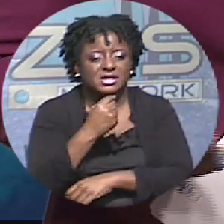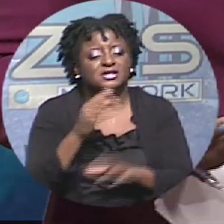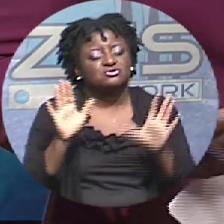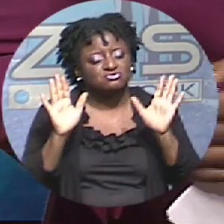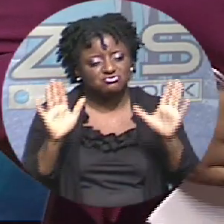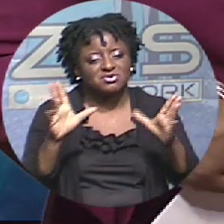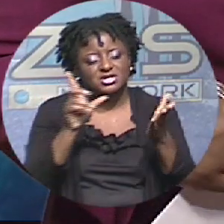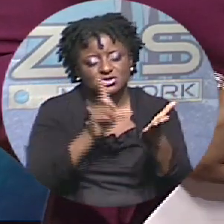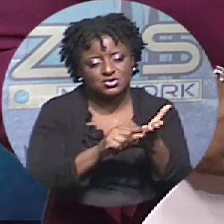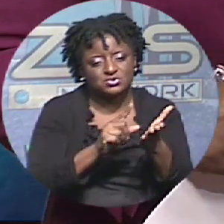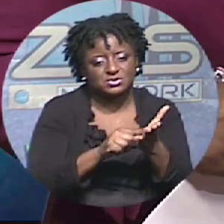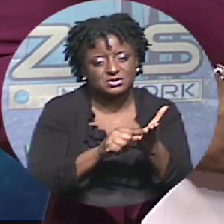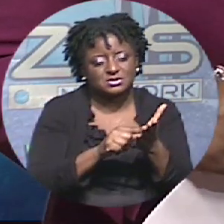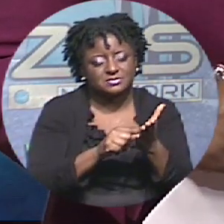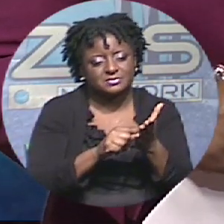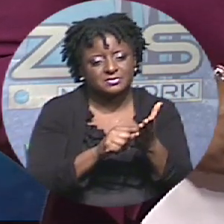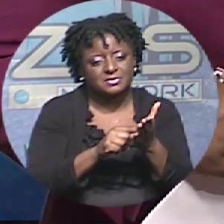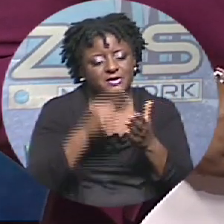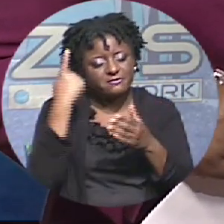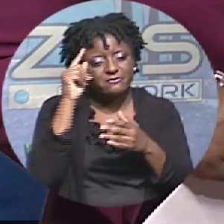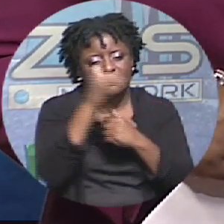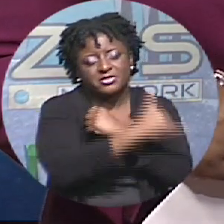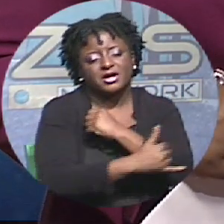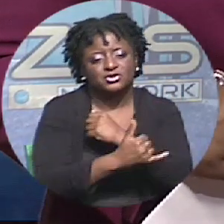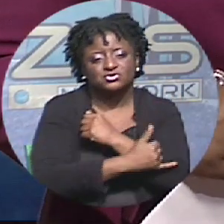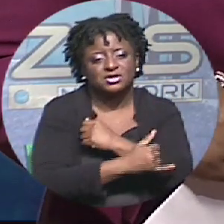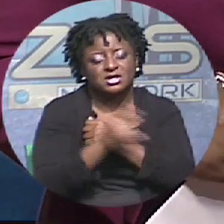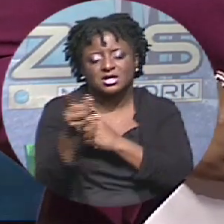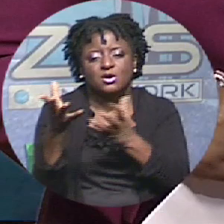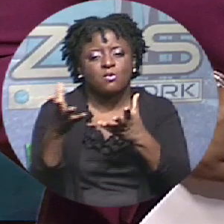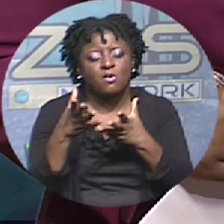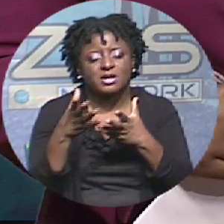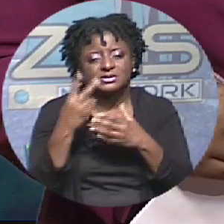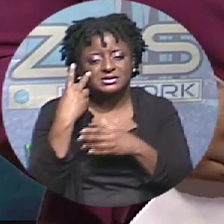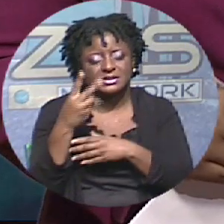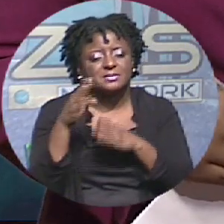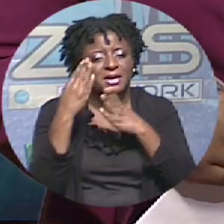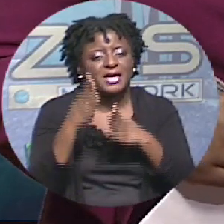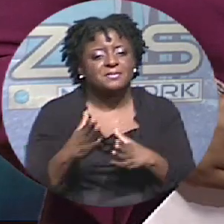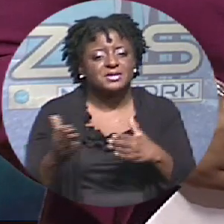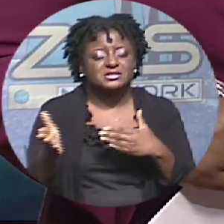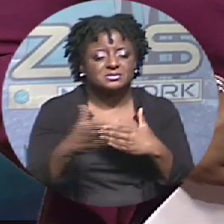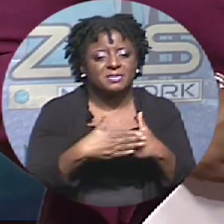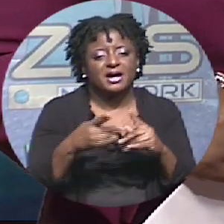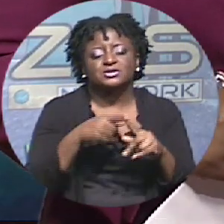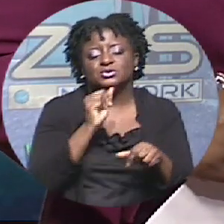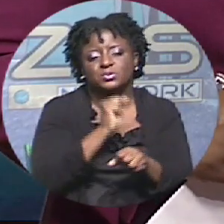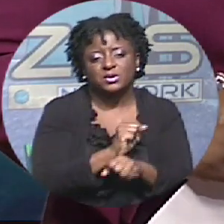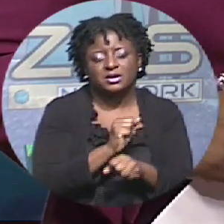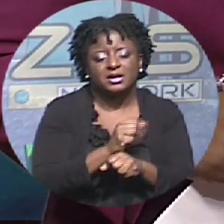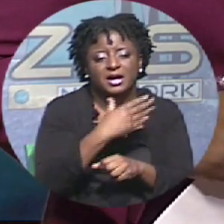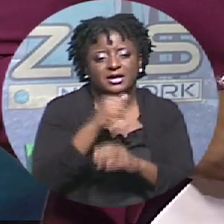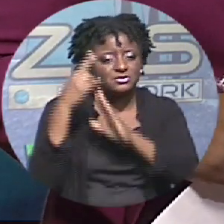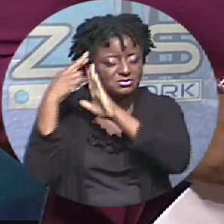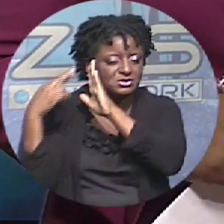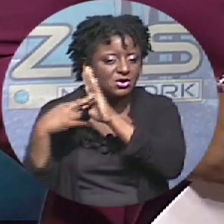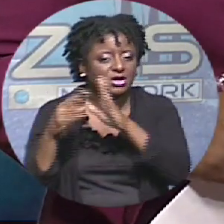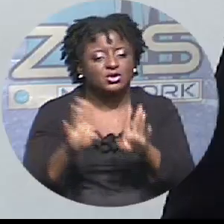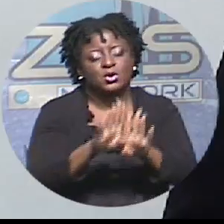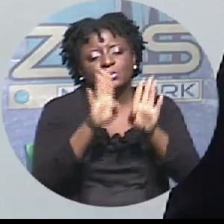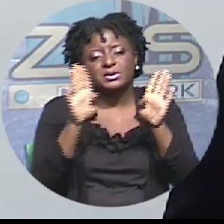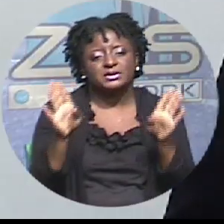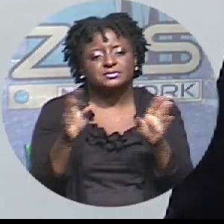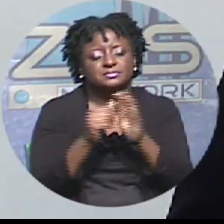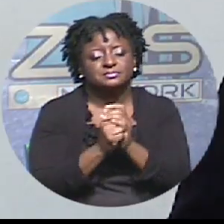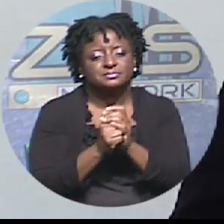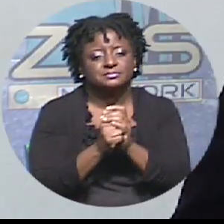as well as the tourism sector. Minister Wilshcombe says he wants nothing more than to see Bahamians back to work and the resort officially opened. You